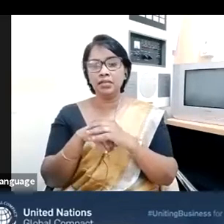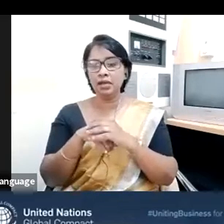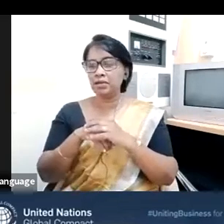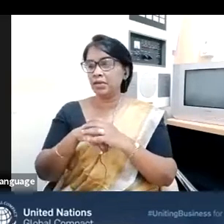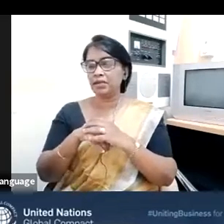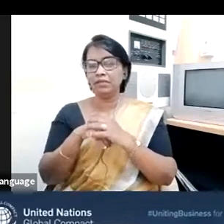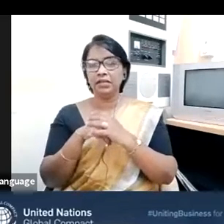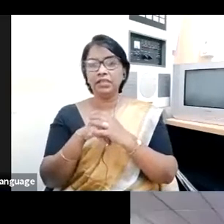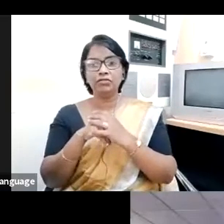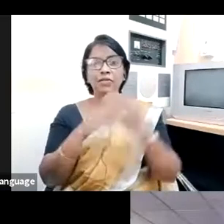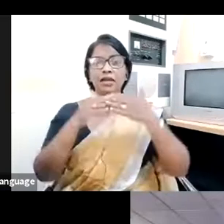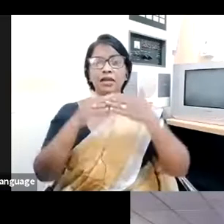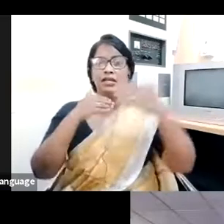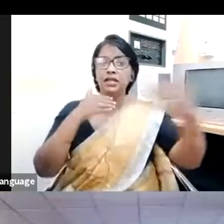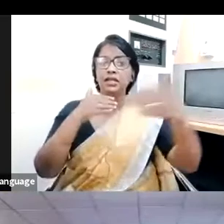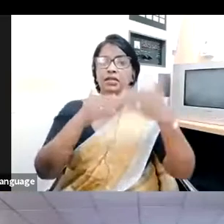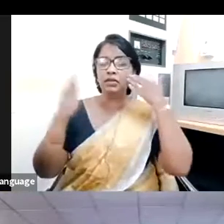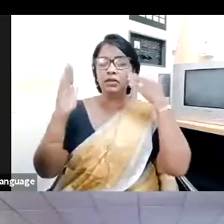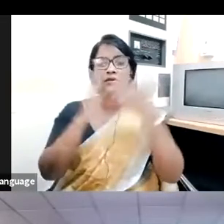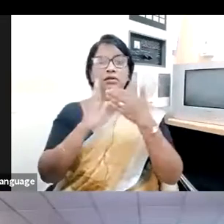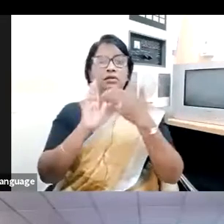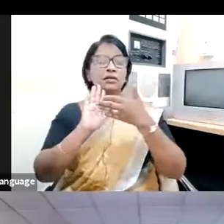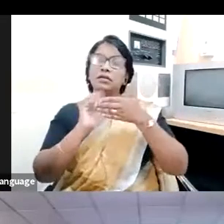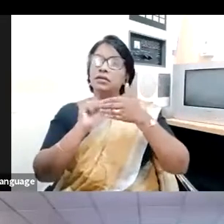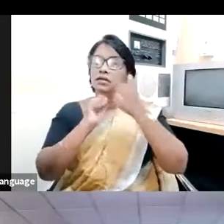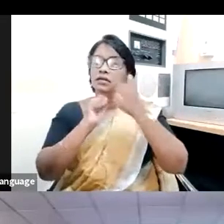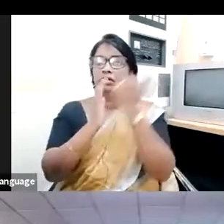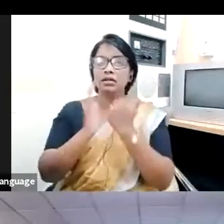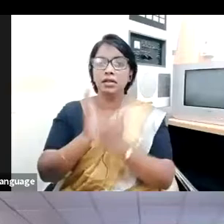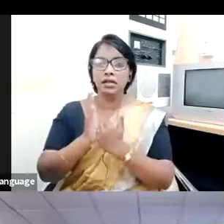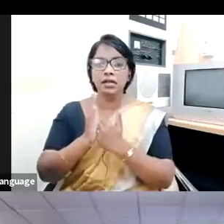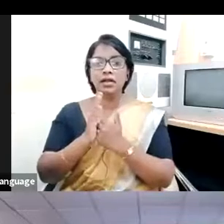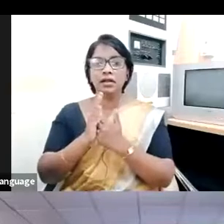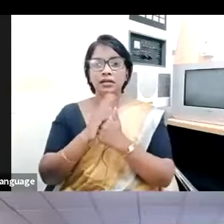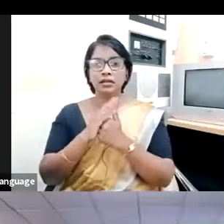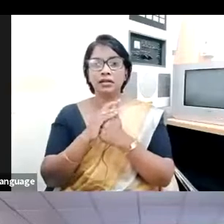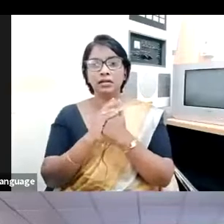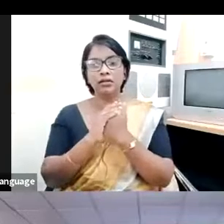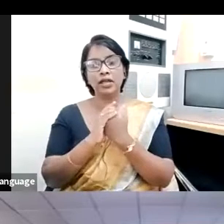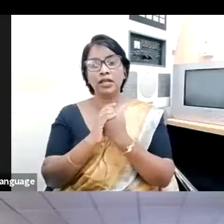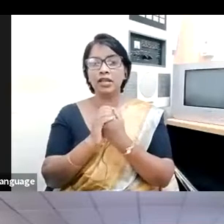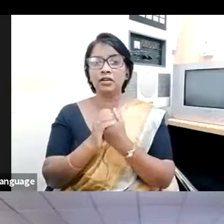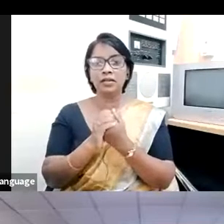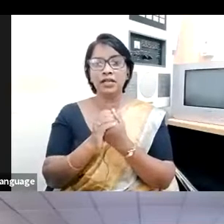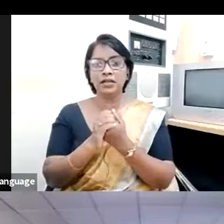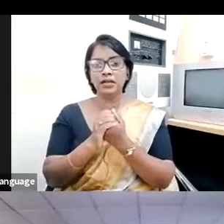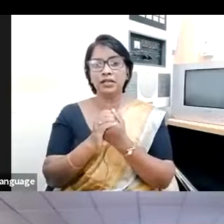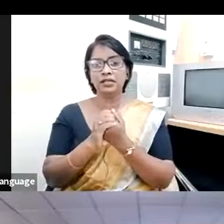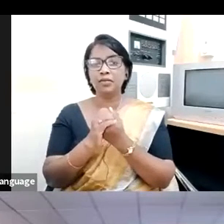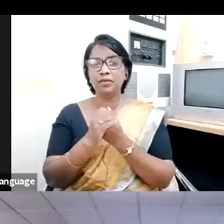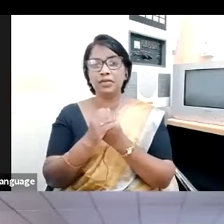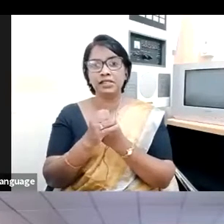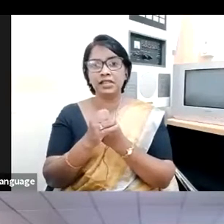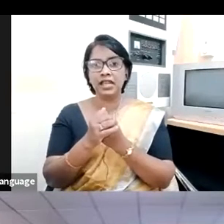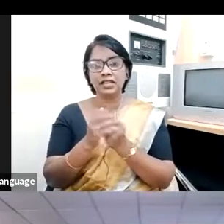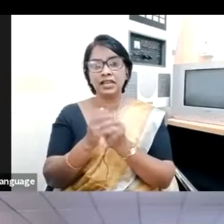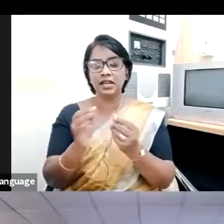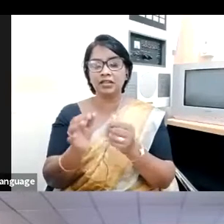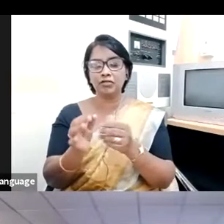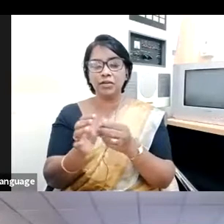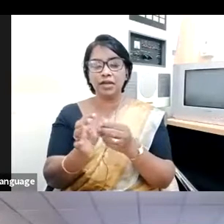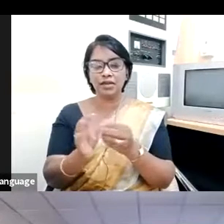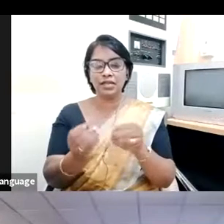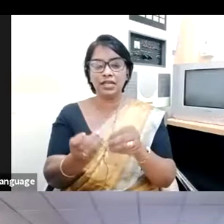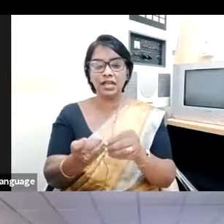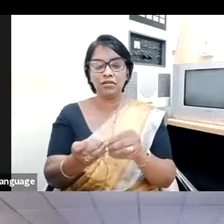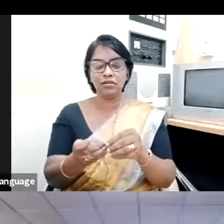Turkey, begin to move to exit coal power. And that is really one of our big wishes. Okay. So I